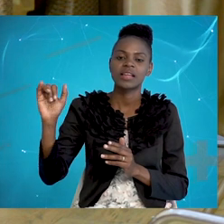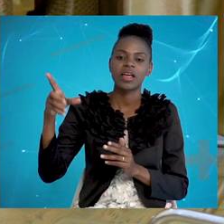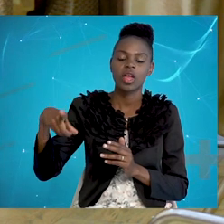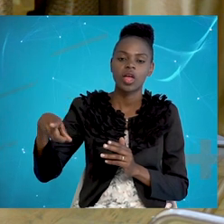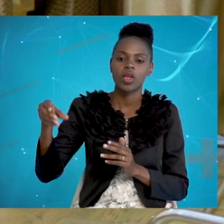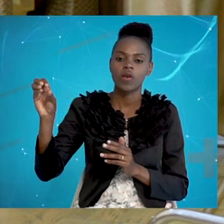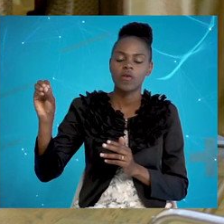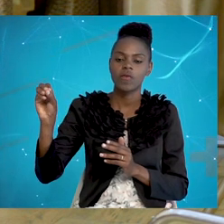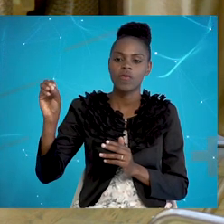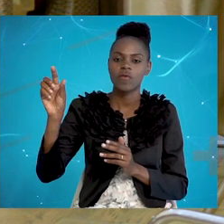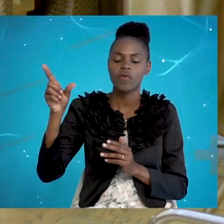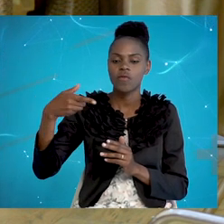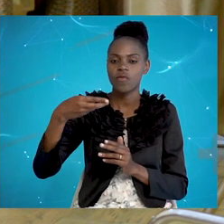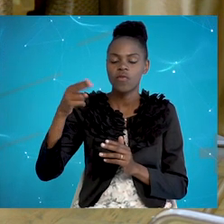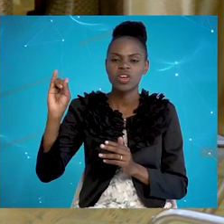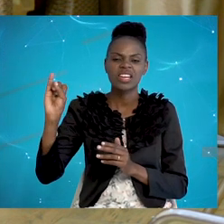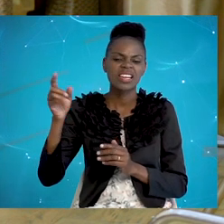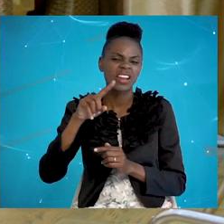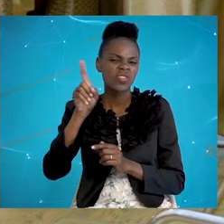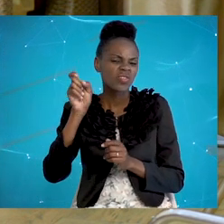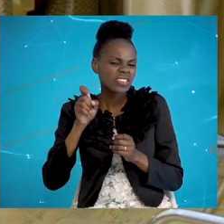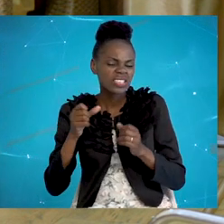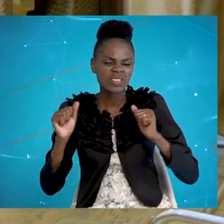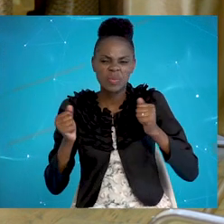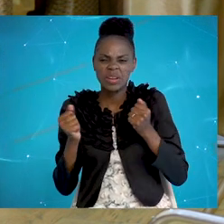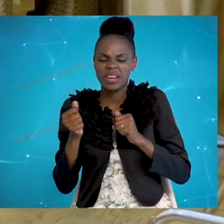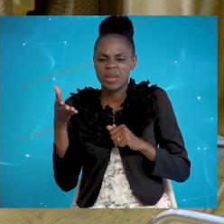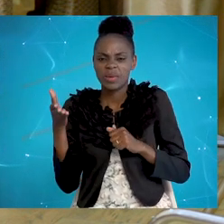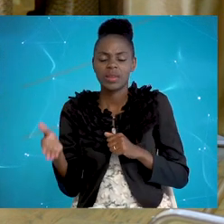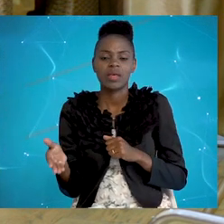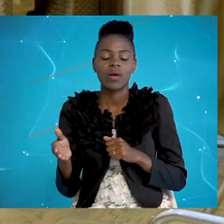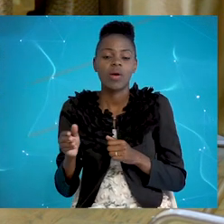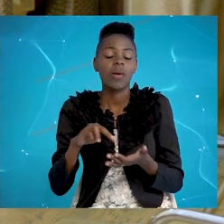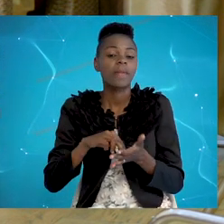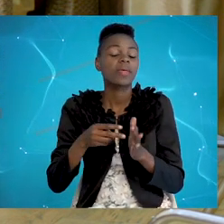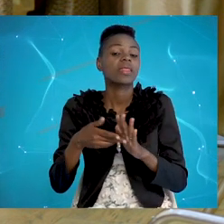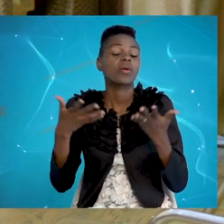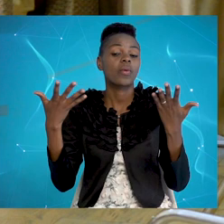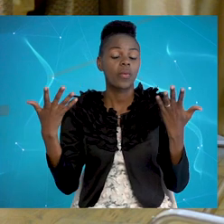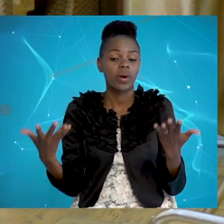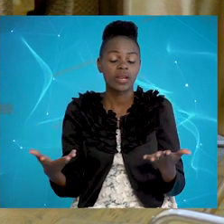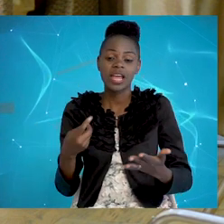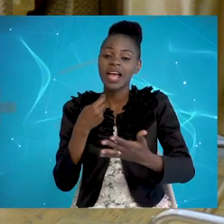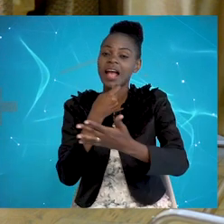typhoid vaccine. What do you think of the typhoid? Do you want to tell us the